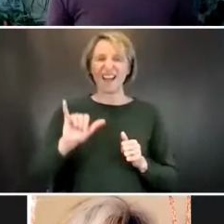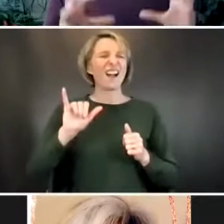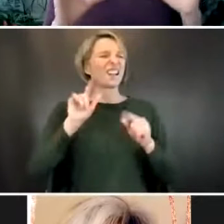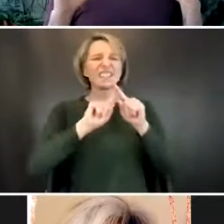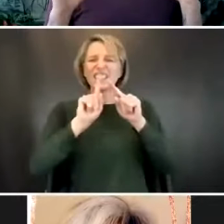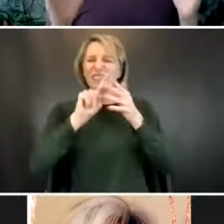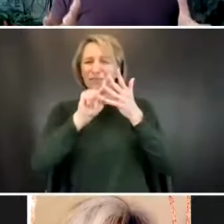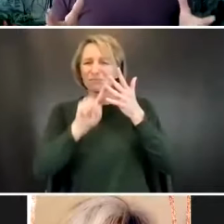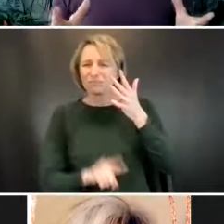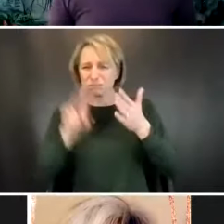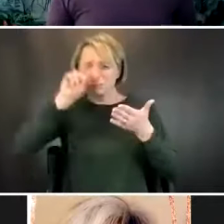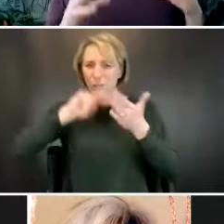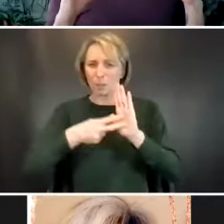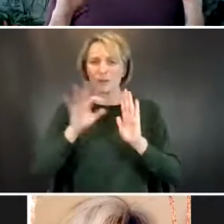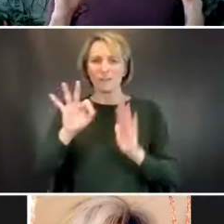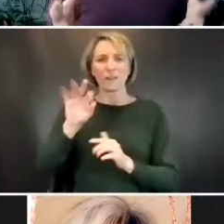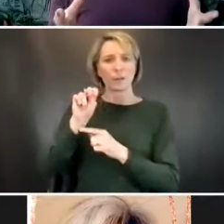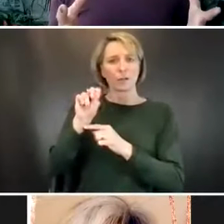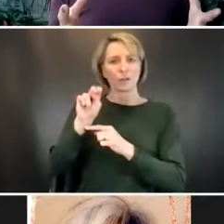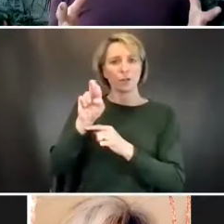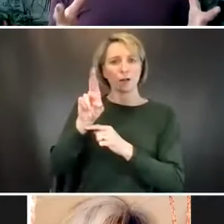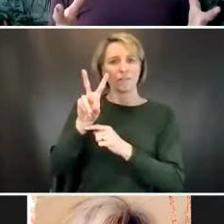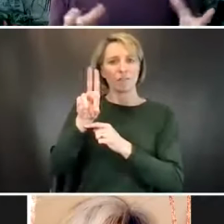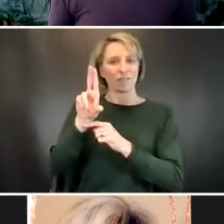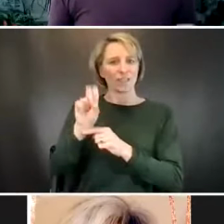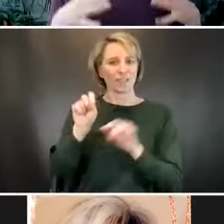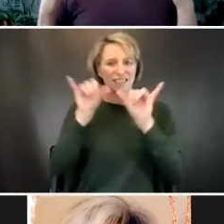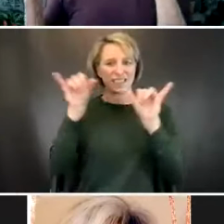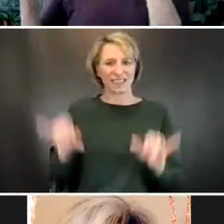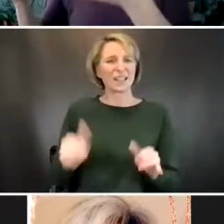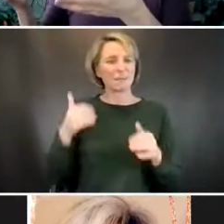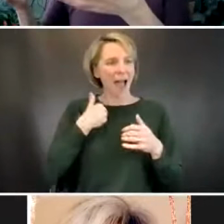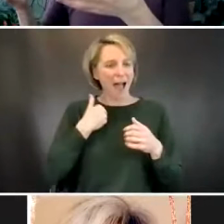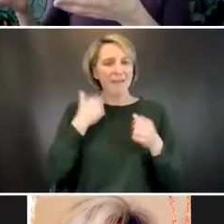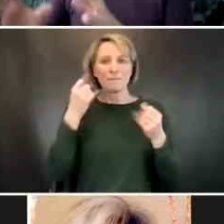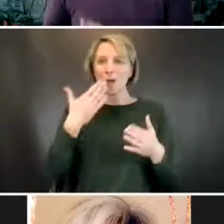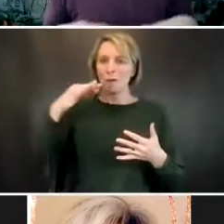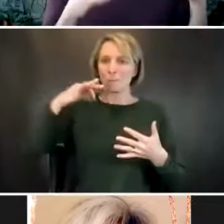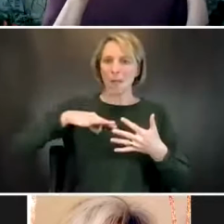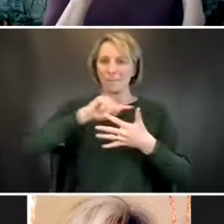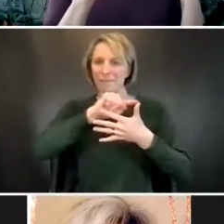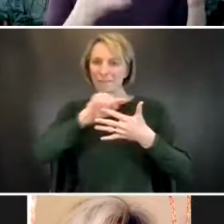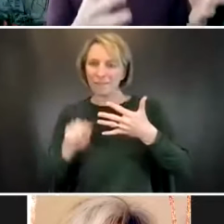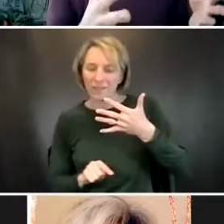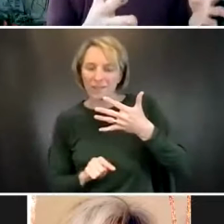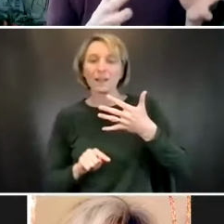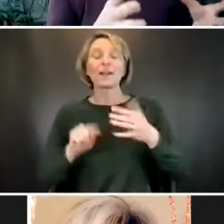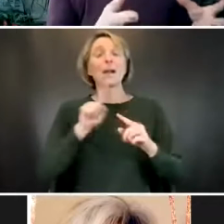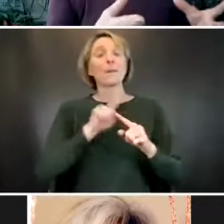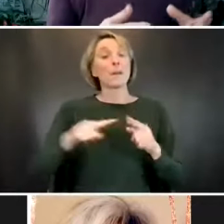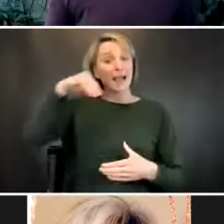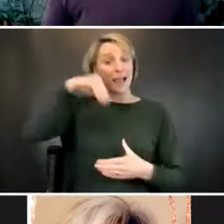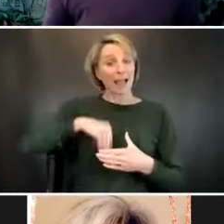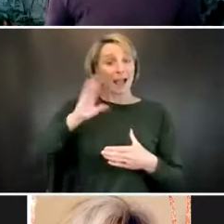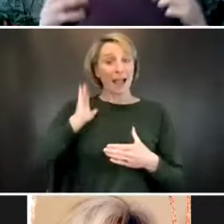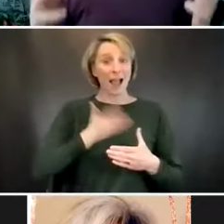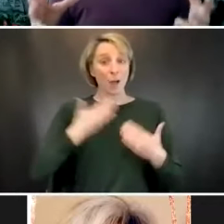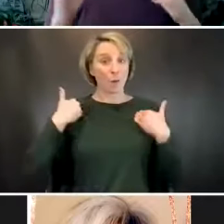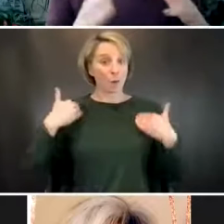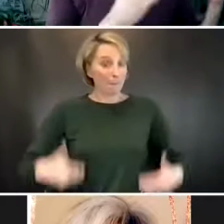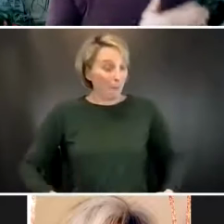safe. We are wired to survive, not necessarily to thrive, but we are wired to survive.